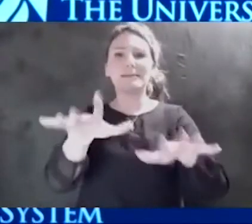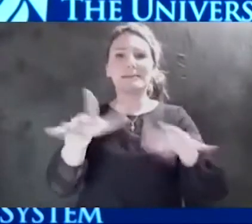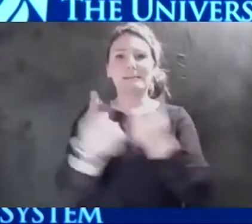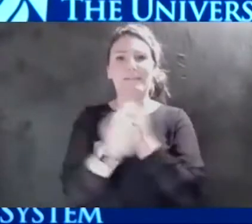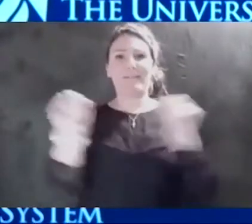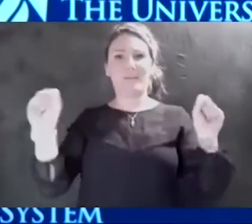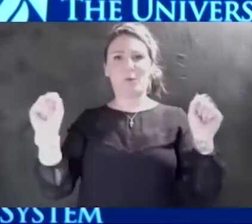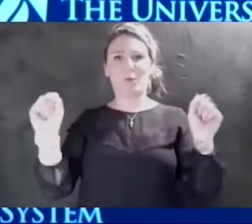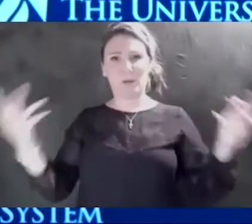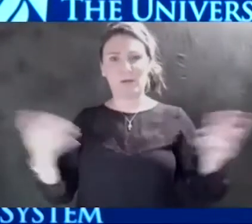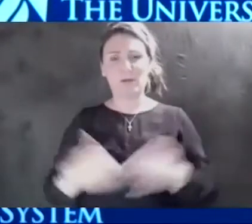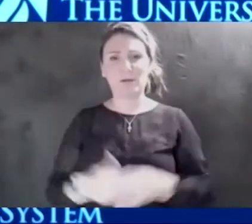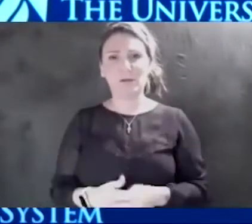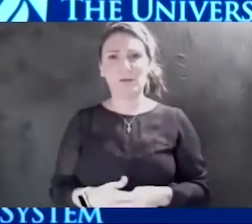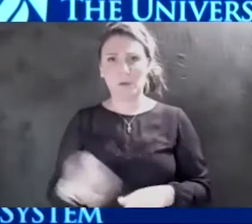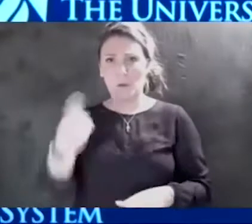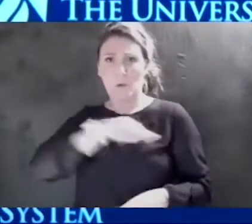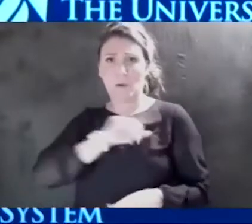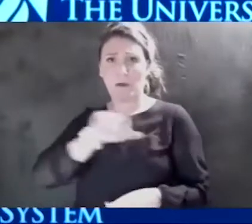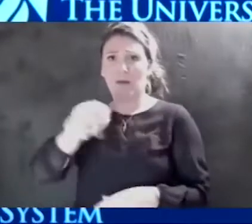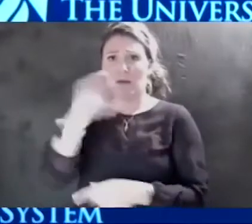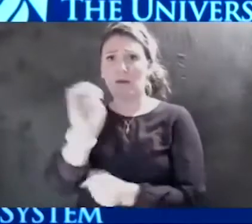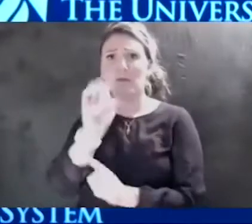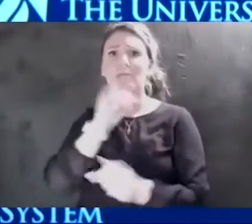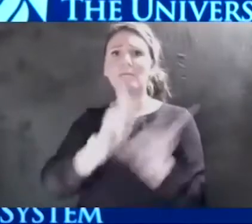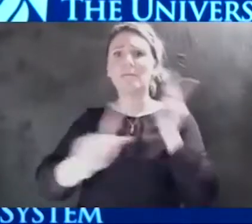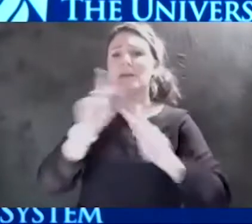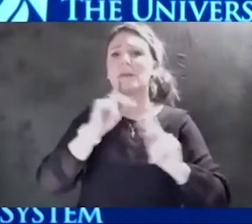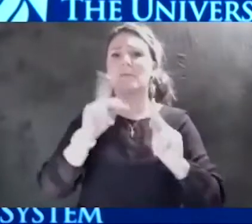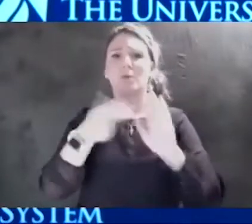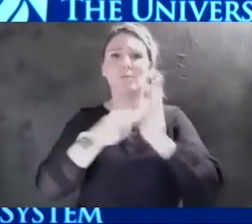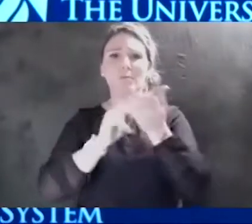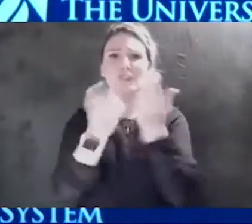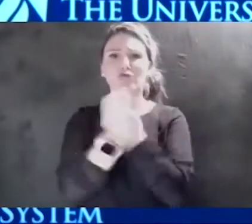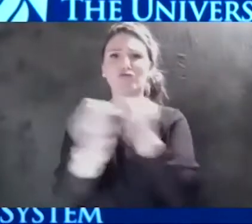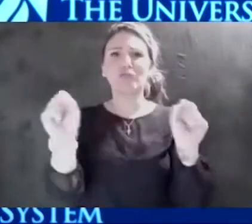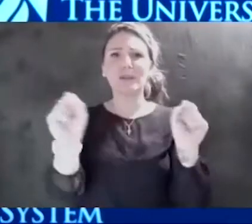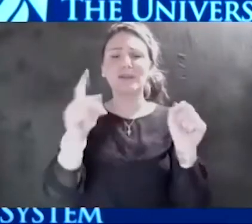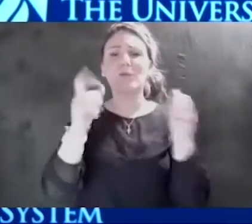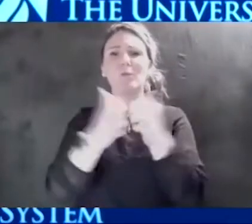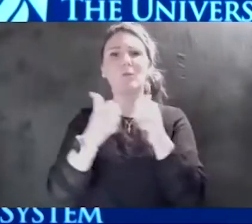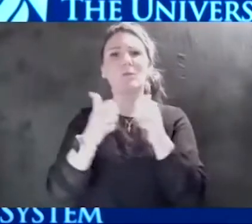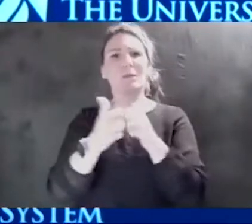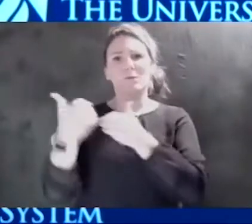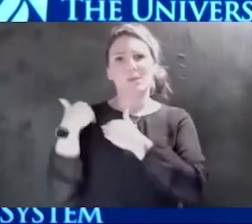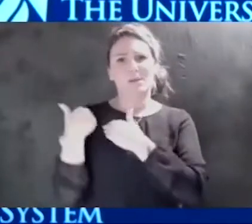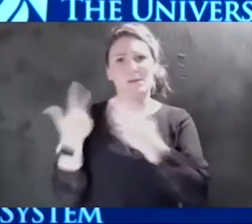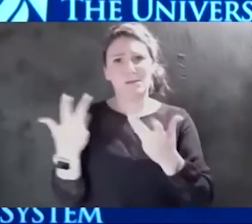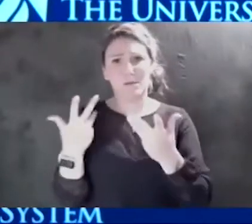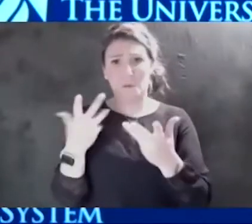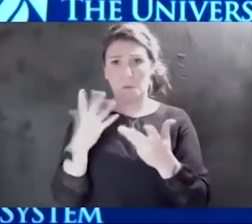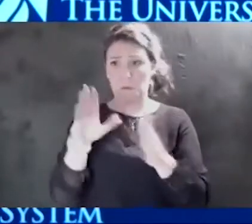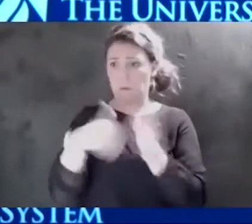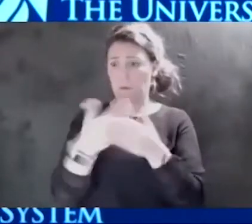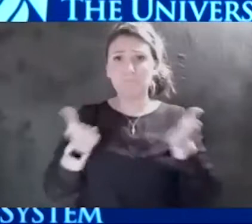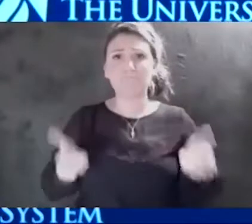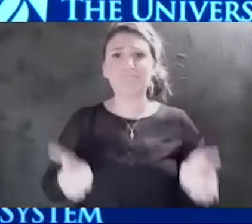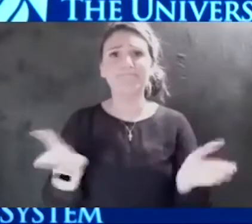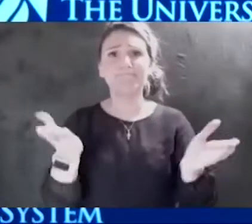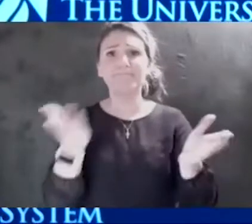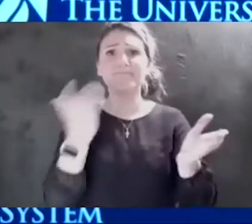We the people means freedom with responsibility. So what I would urge us all to do is remember that freedom and